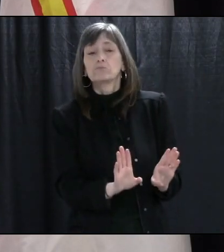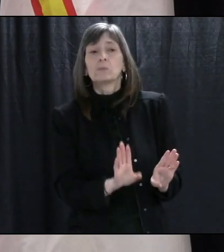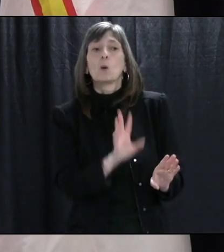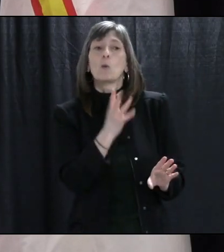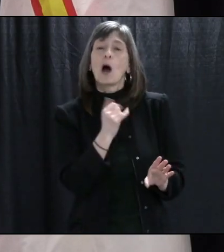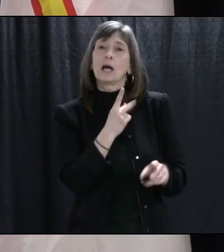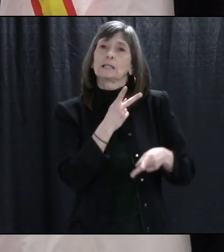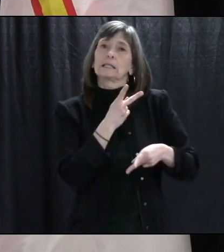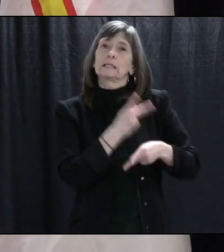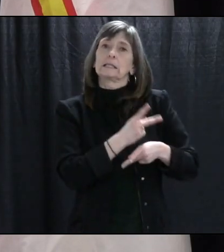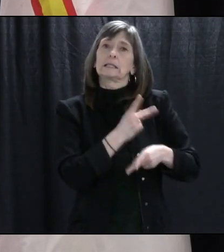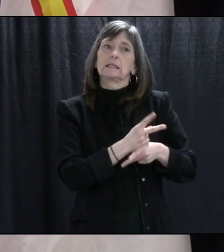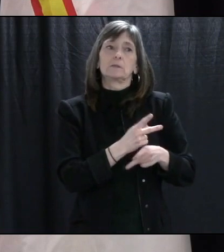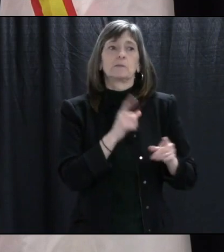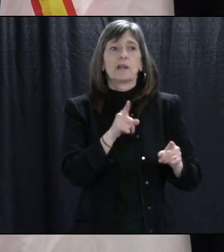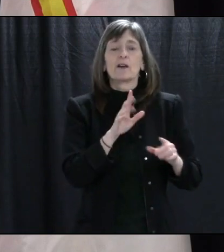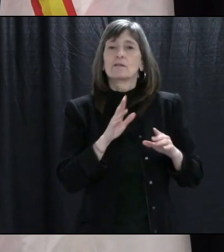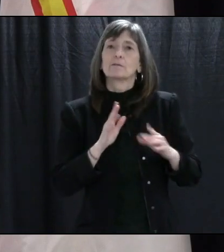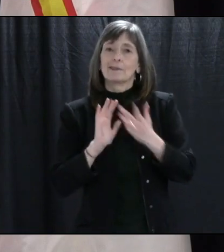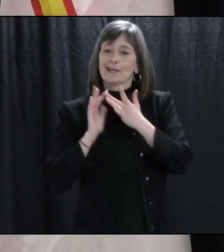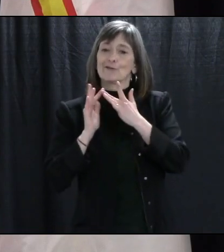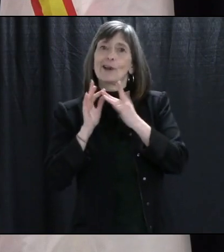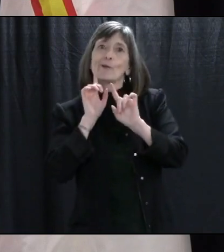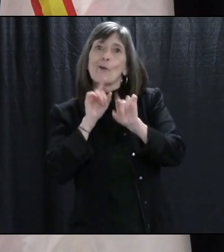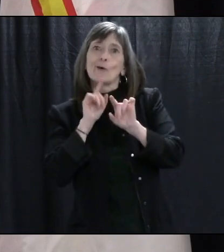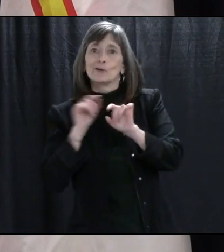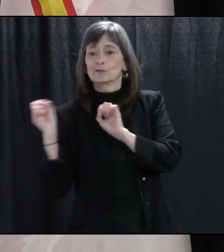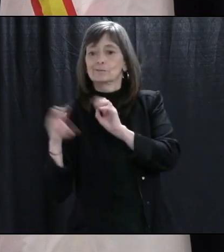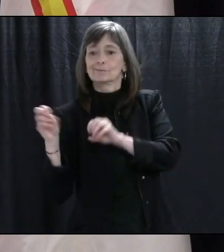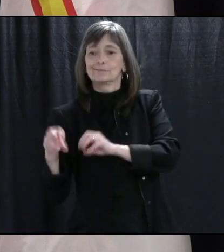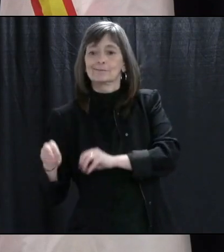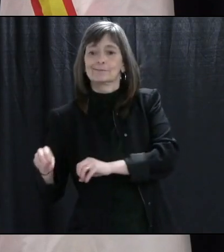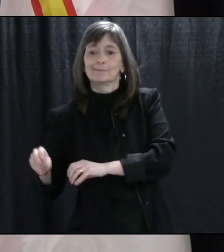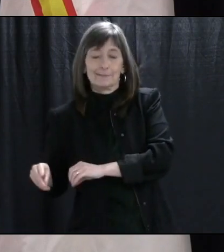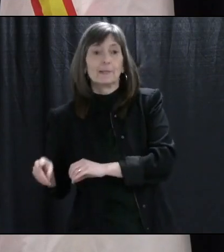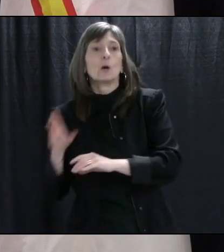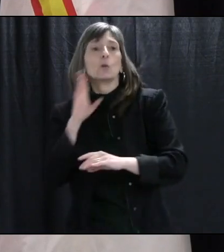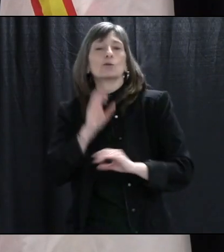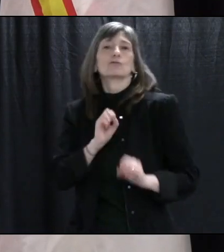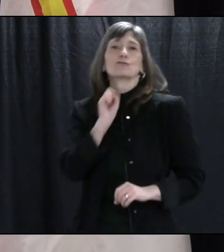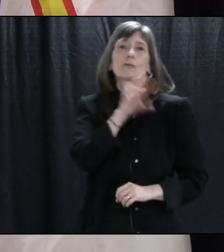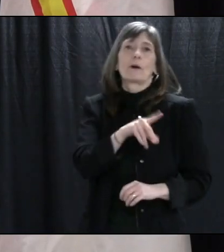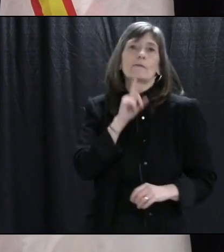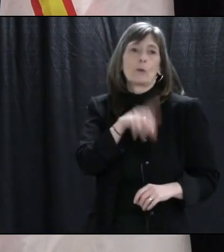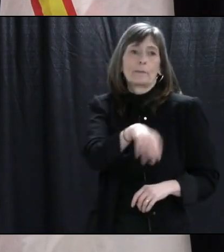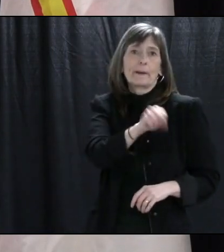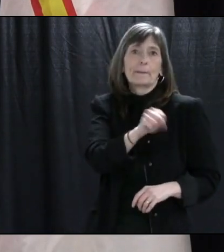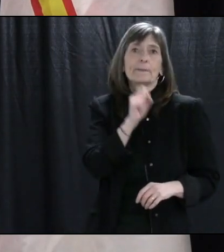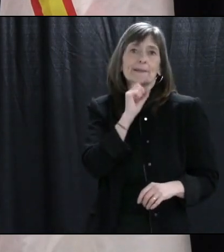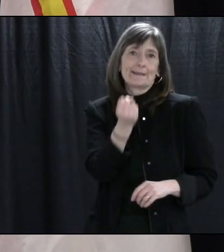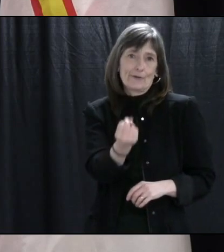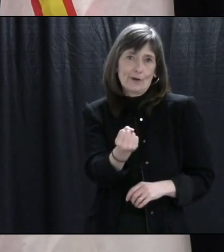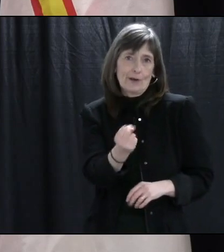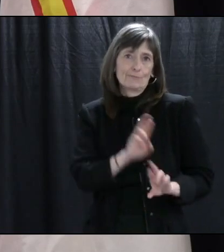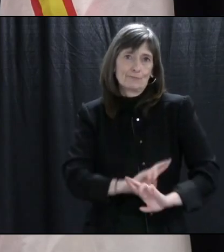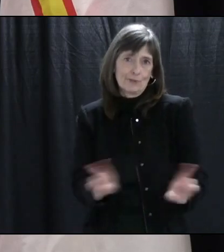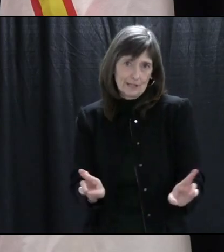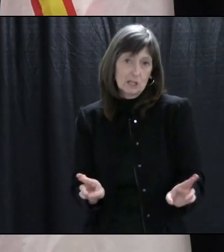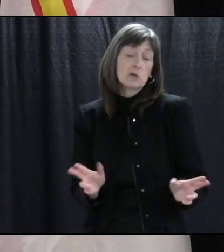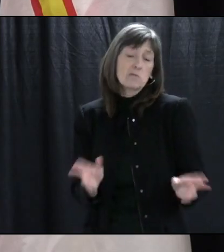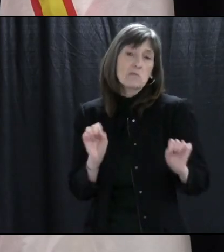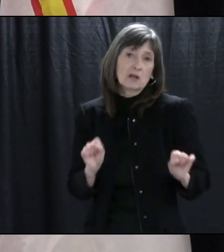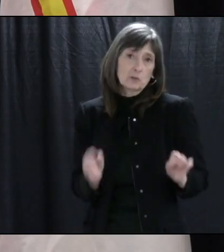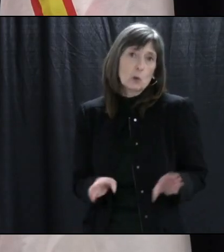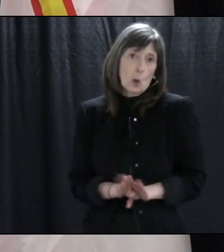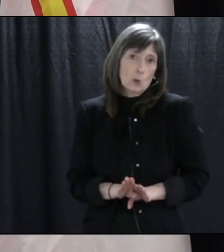to prepare online orders, as an example, for delivery on Saturday. But once again, let's keep in mind,